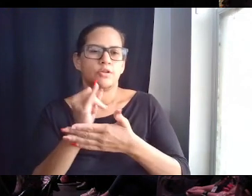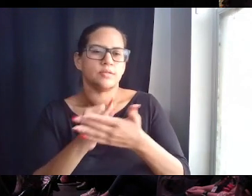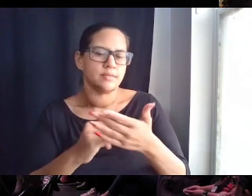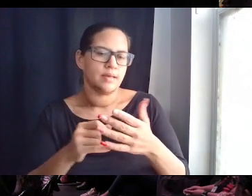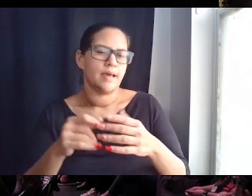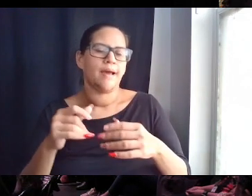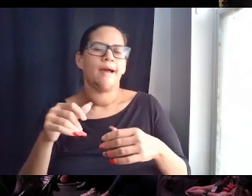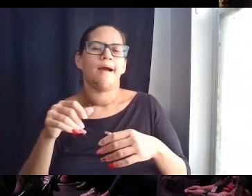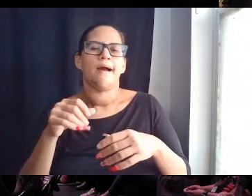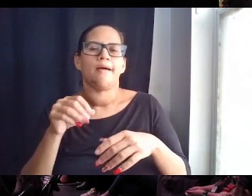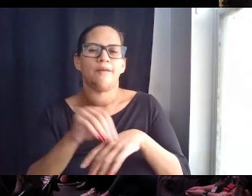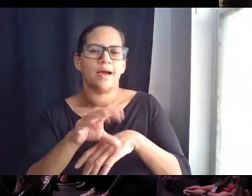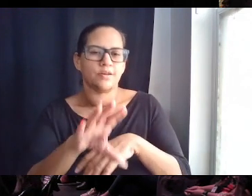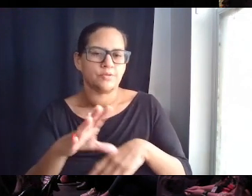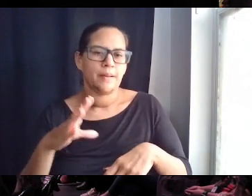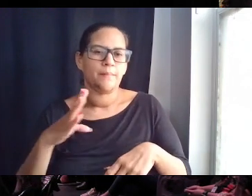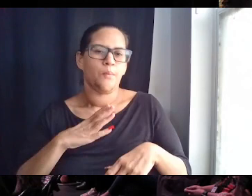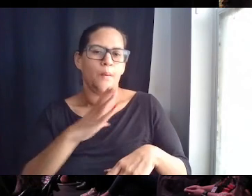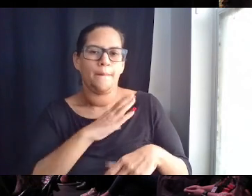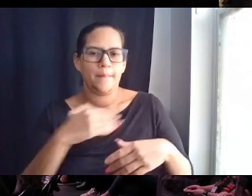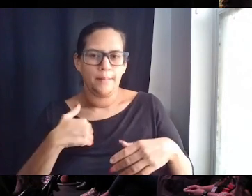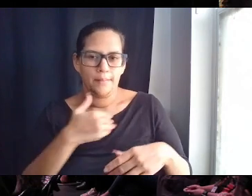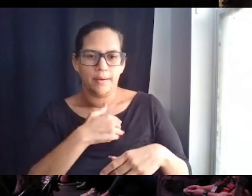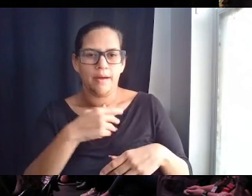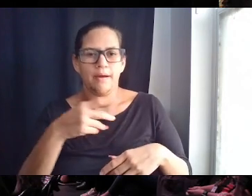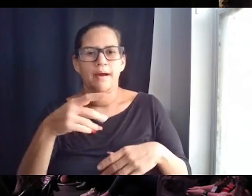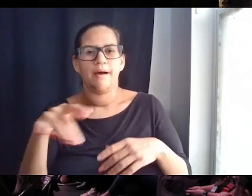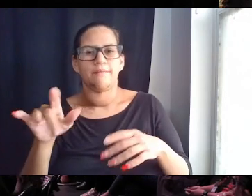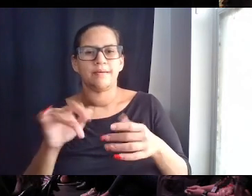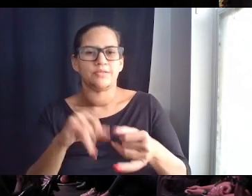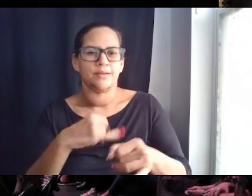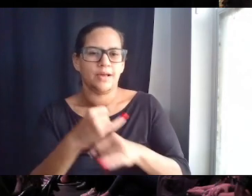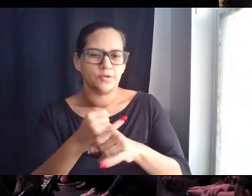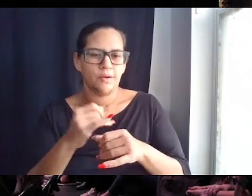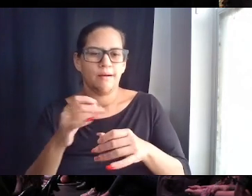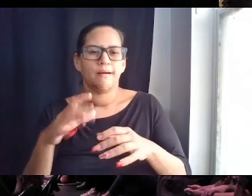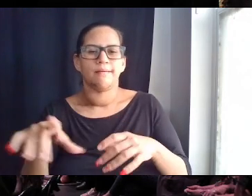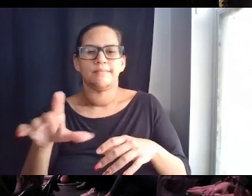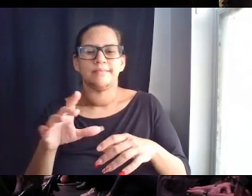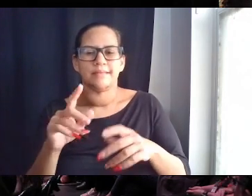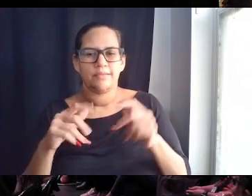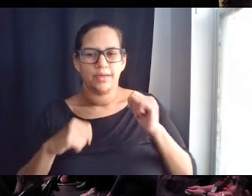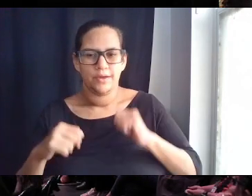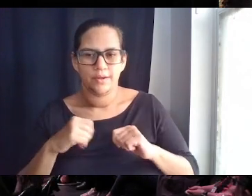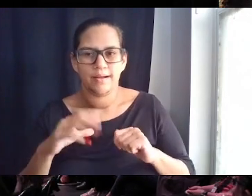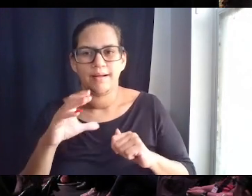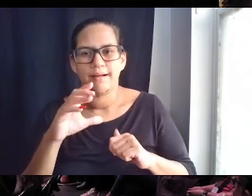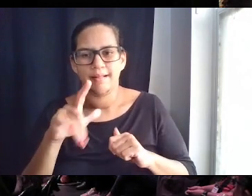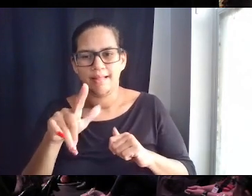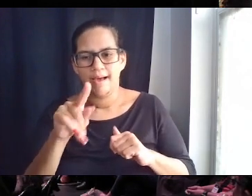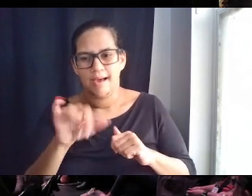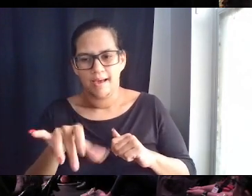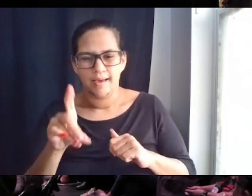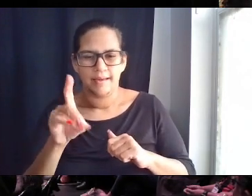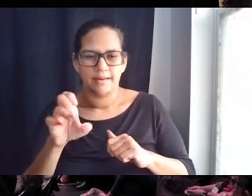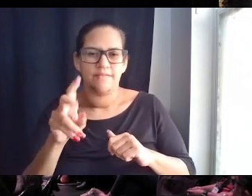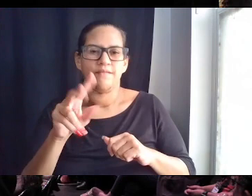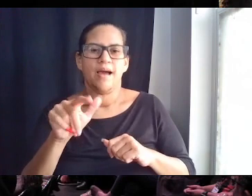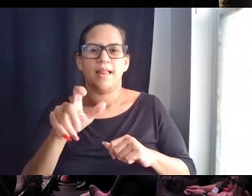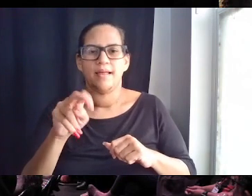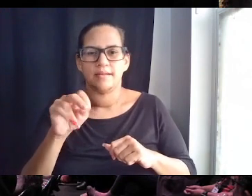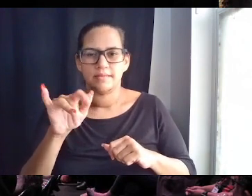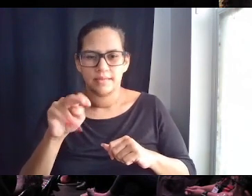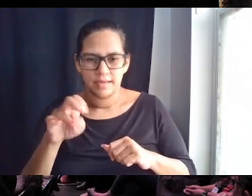PICT International Classic Theater. Clyde Valentin, who is here in person with us today, is a creative